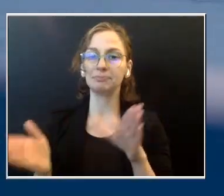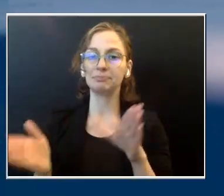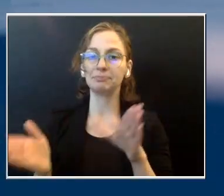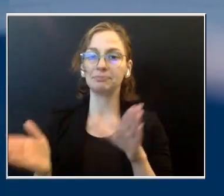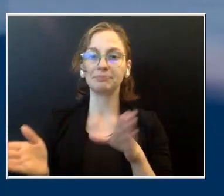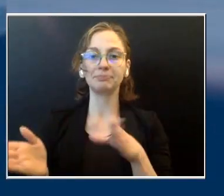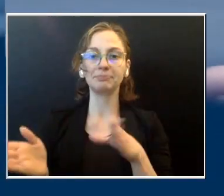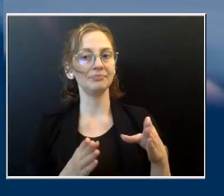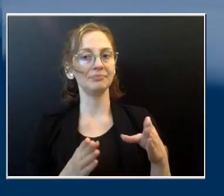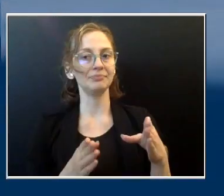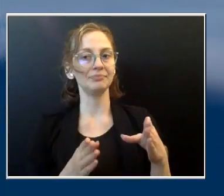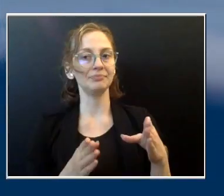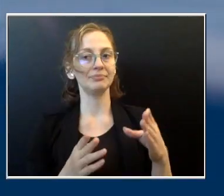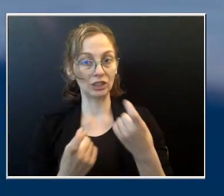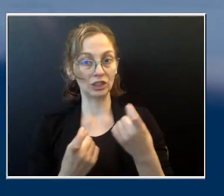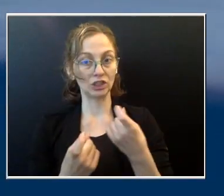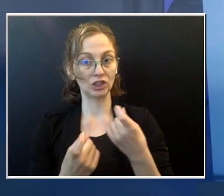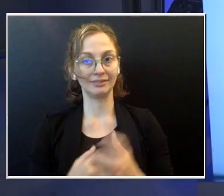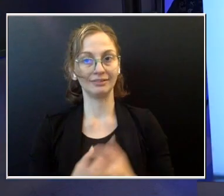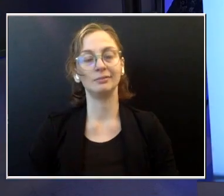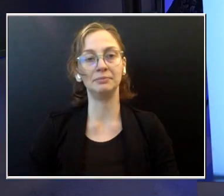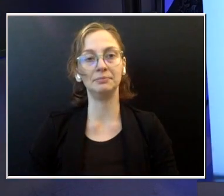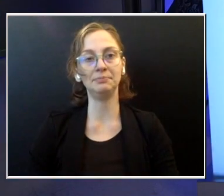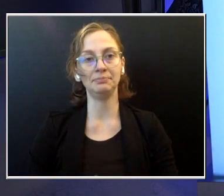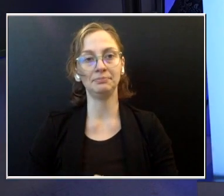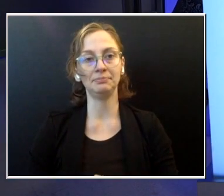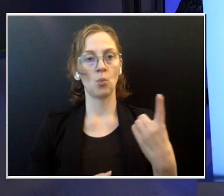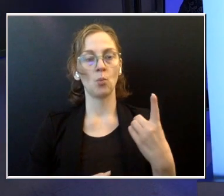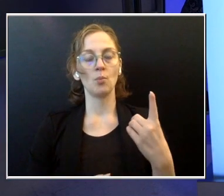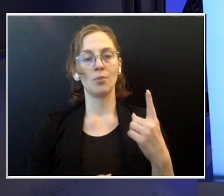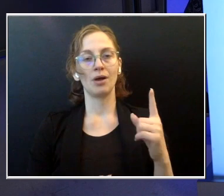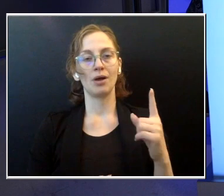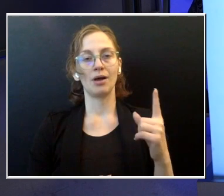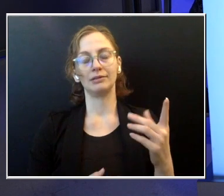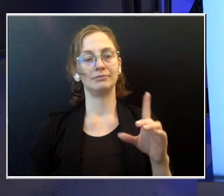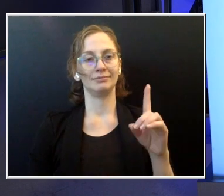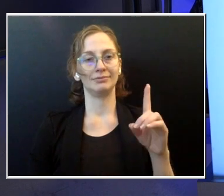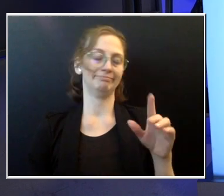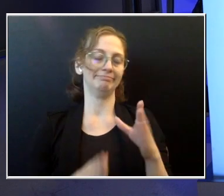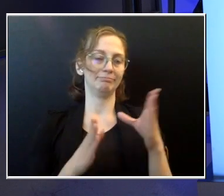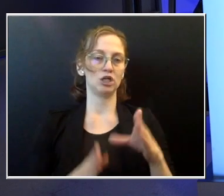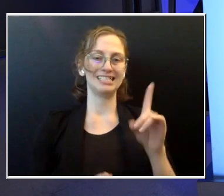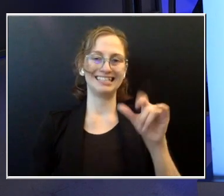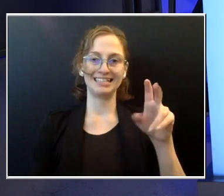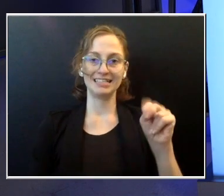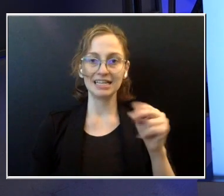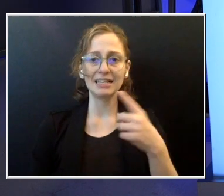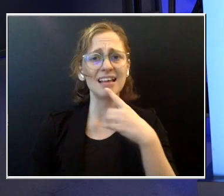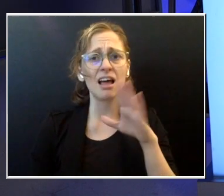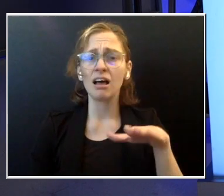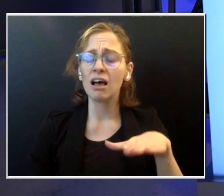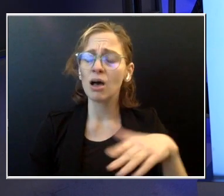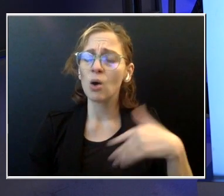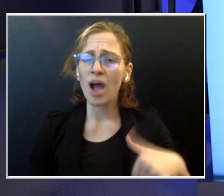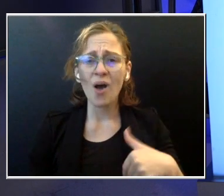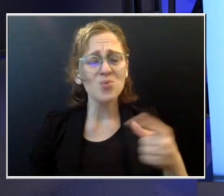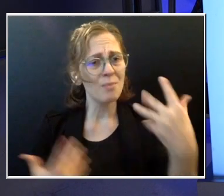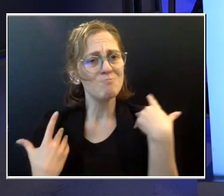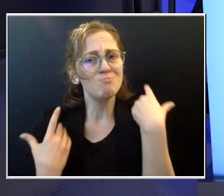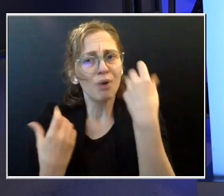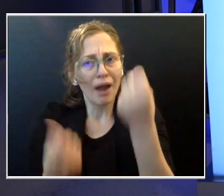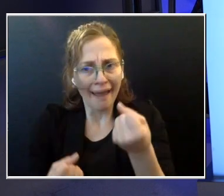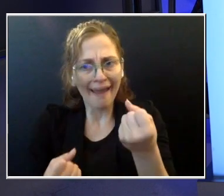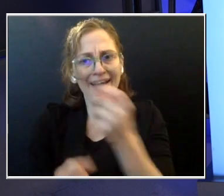of our viewers, says that, just a comment, what a brave patient and elaborate and innovative treatment. So thank you